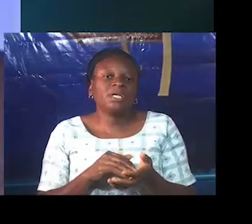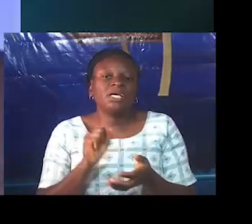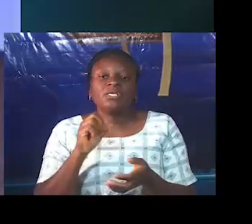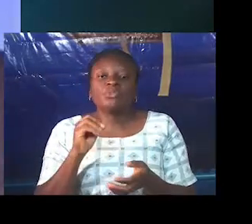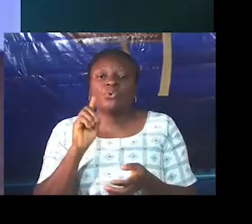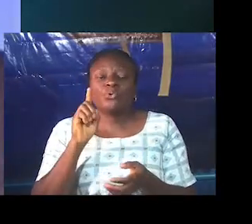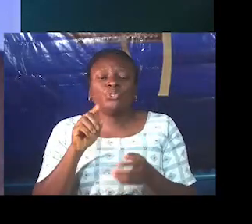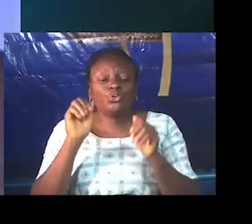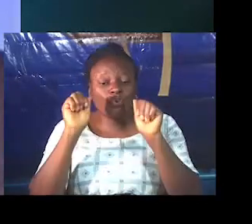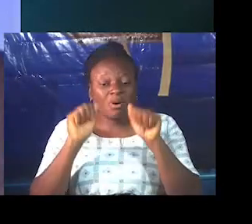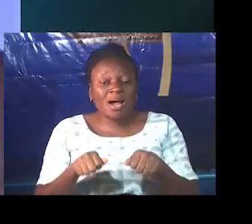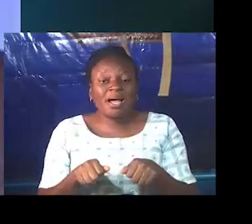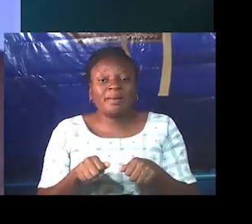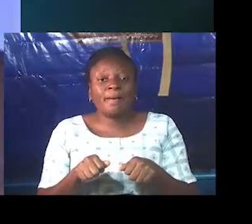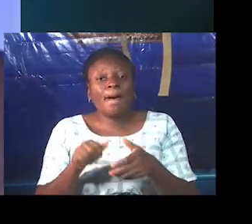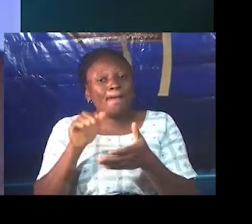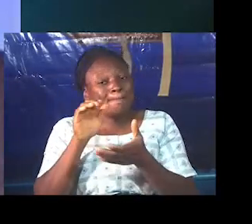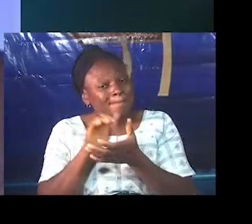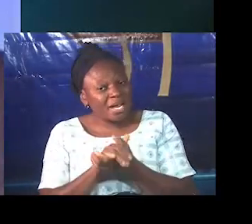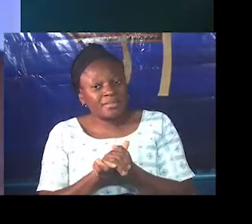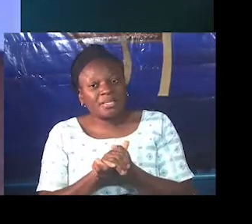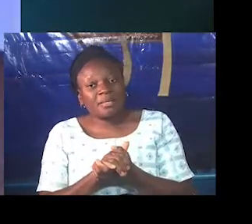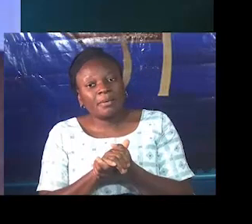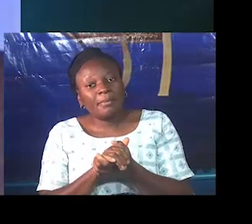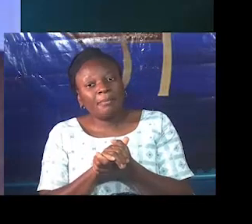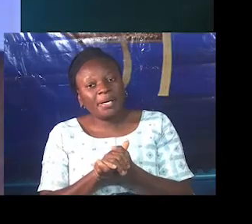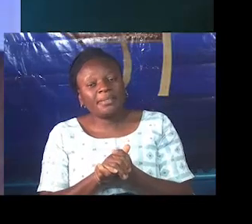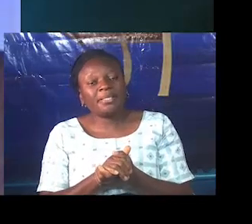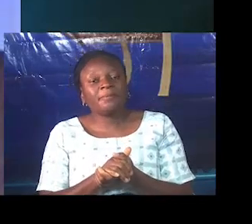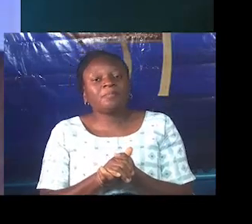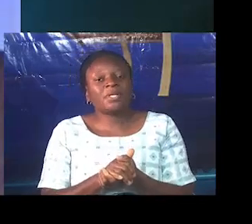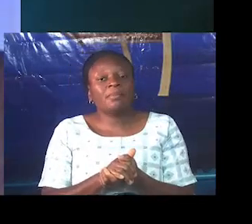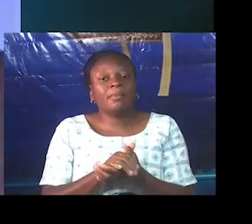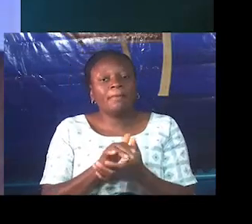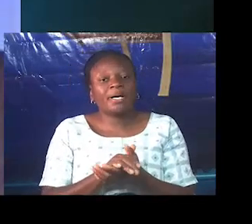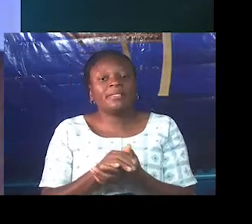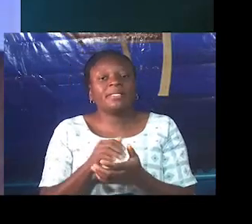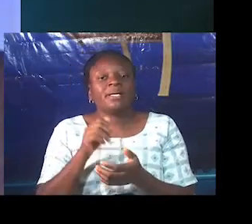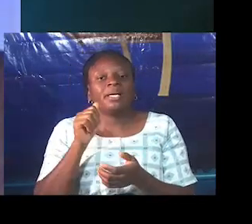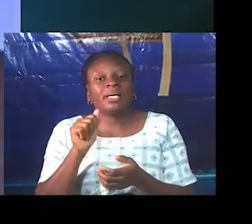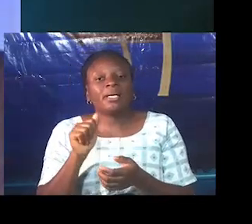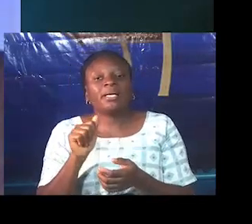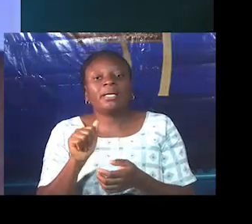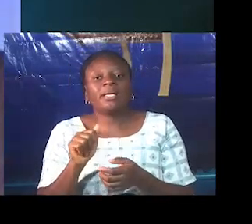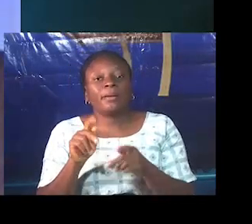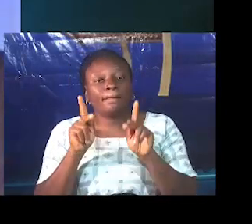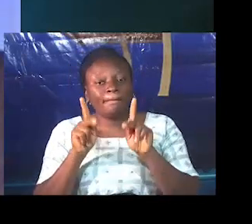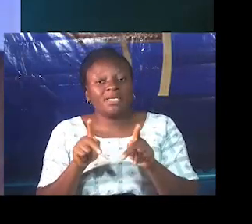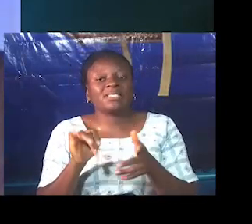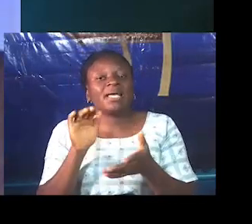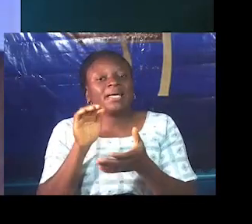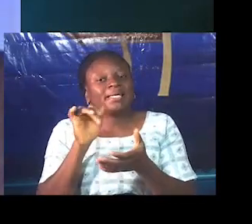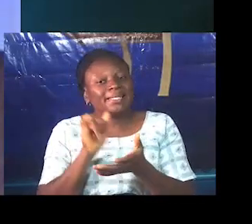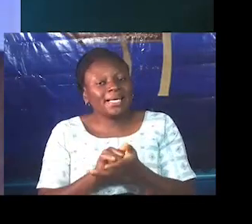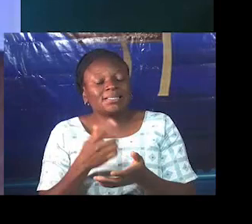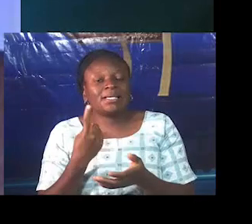can marry a widow if the Lord is the one leading you. I will talk about such when I'm dealing with remarriage for